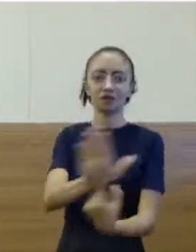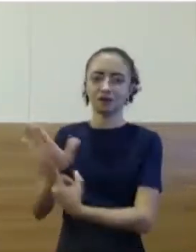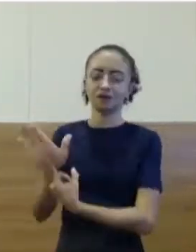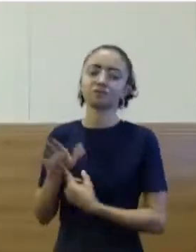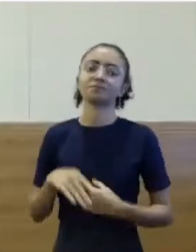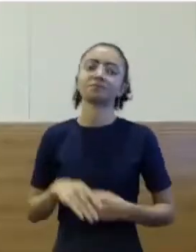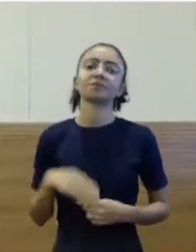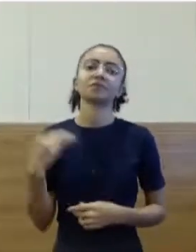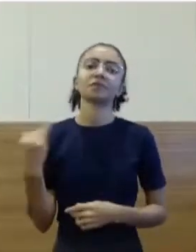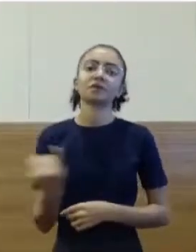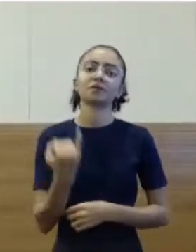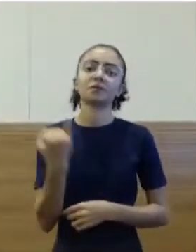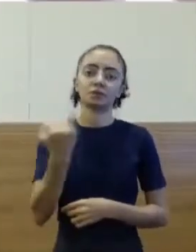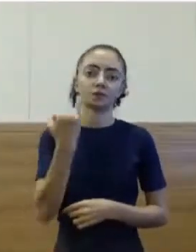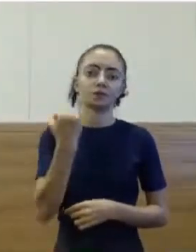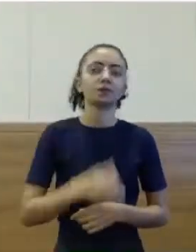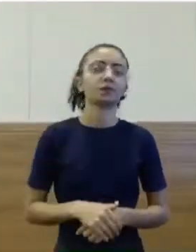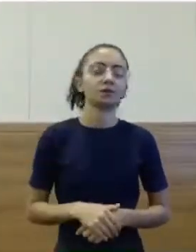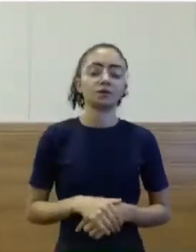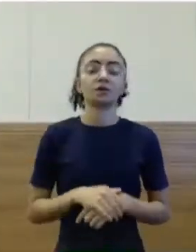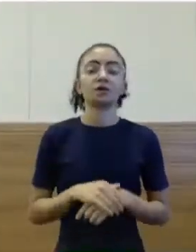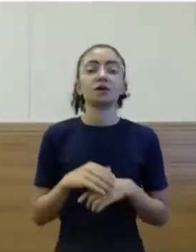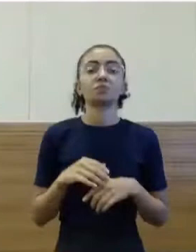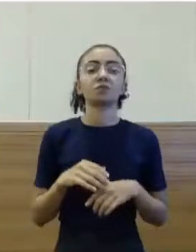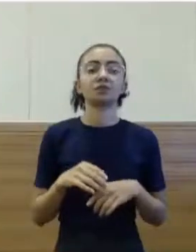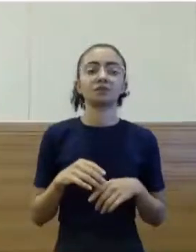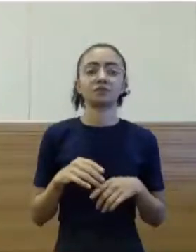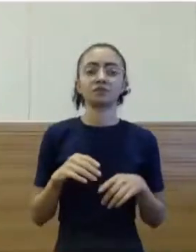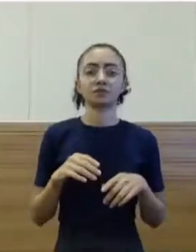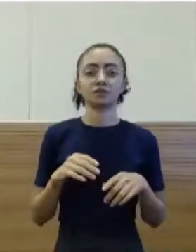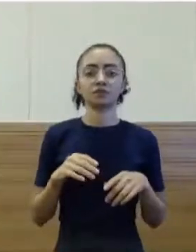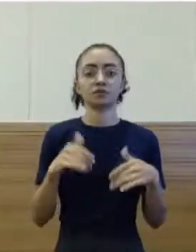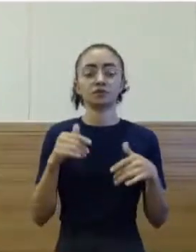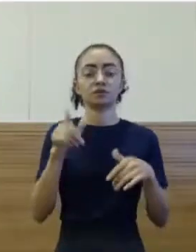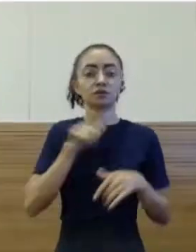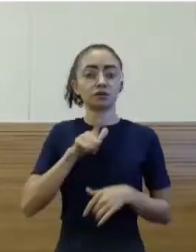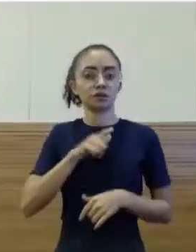examples. And another important thing